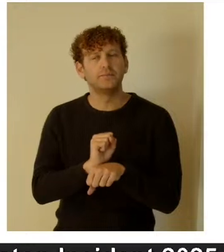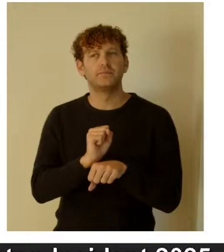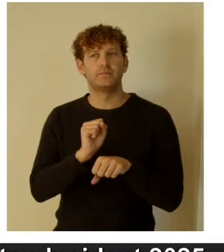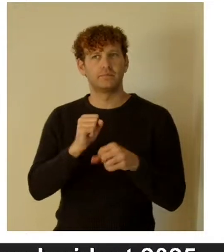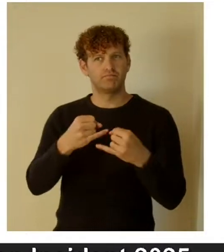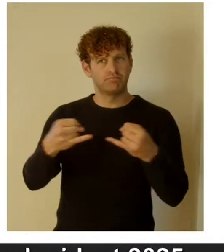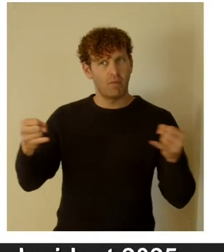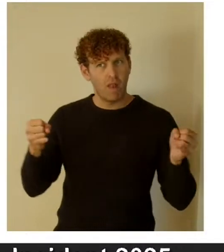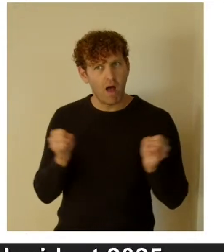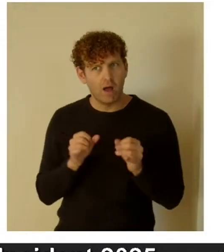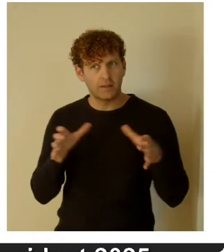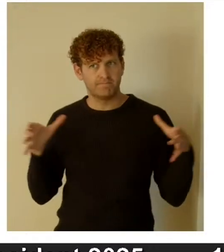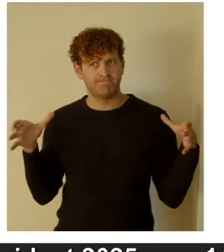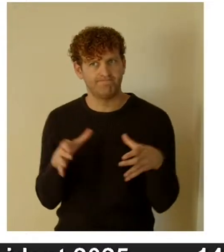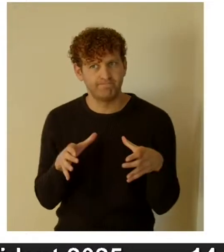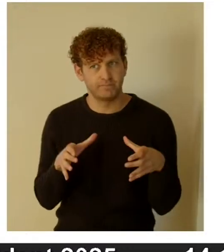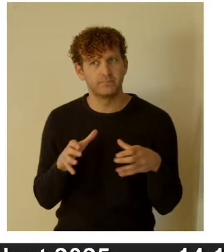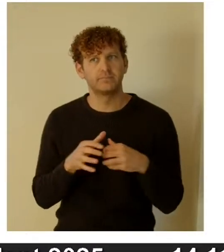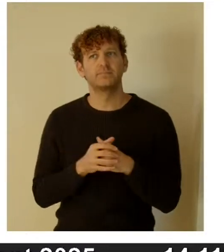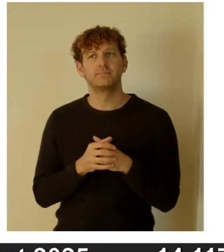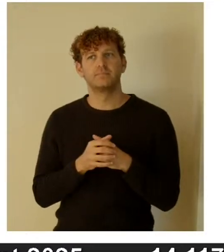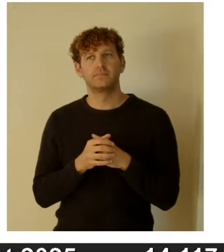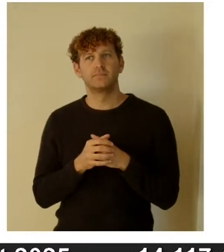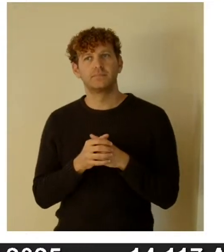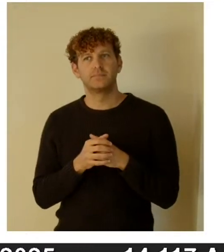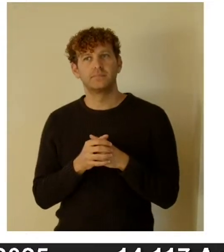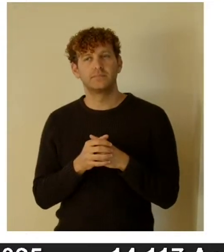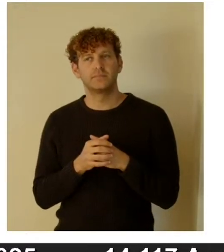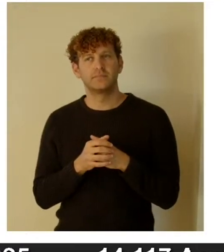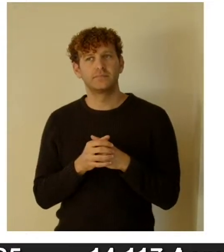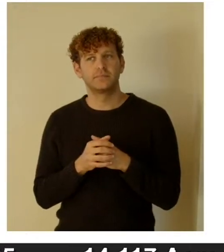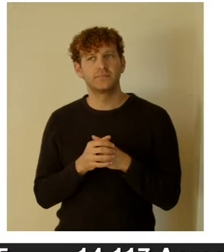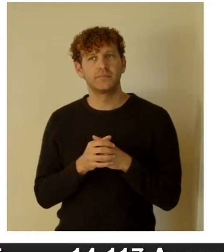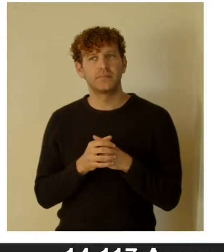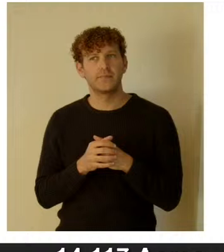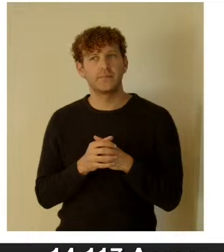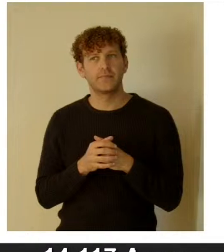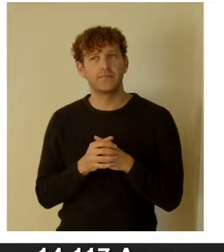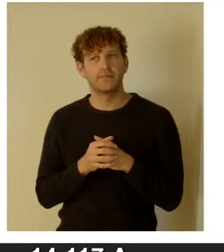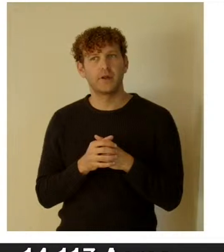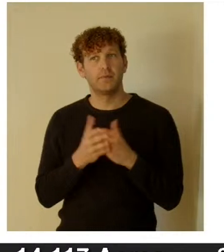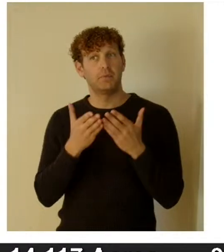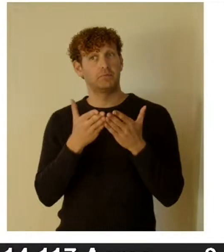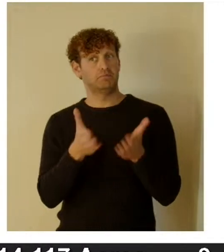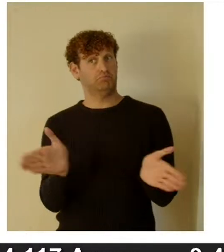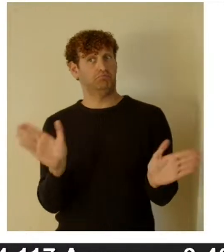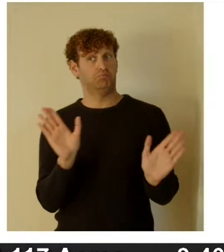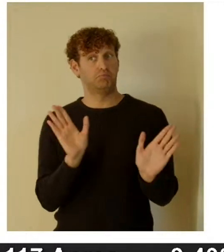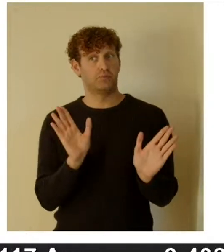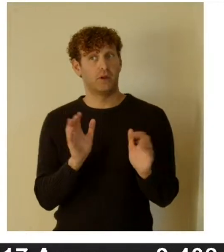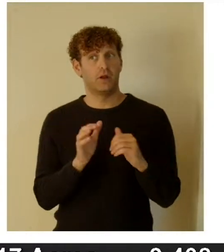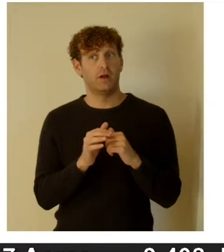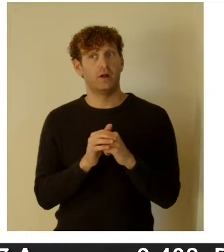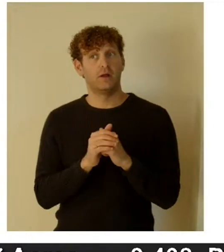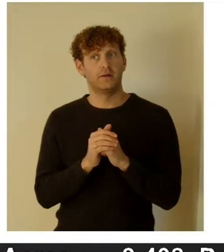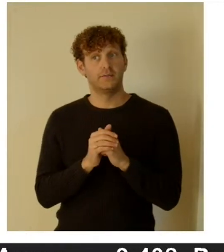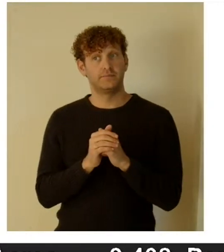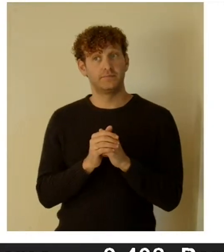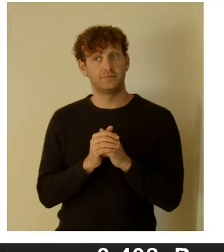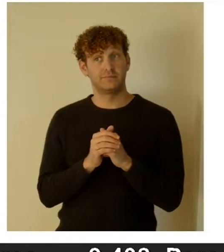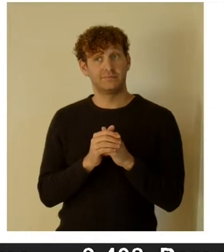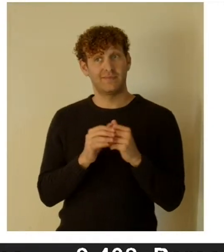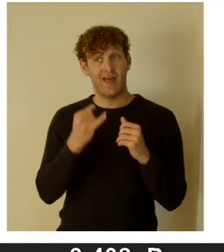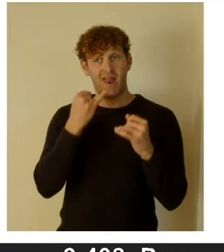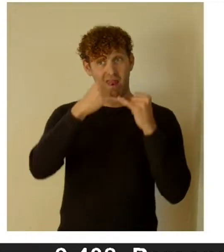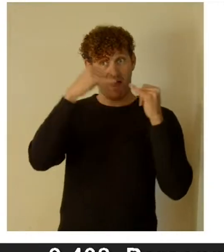sources of heat out there, and it's been visible, but it's been generally away from the line, and because the crews are out there, they're easily